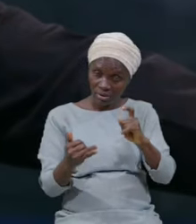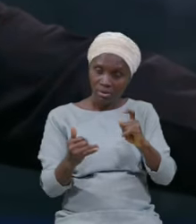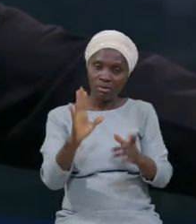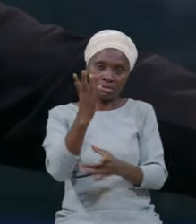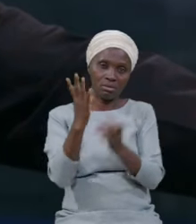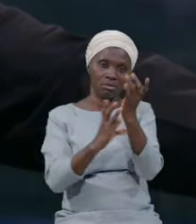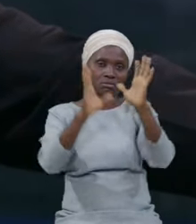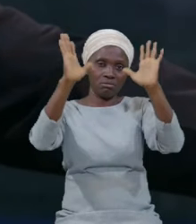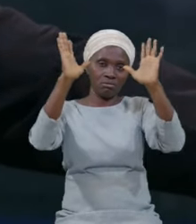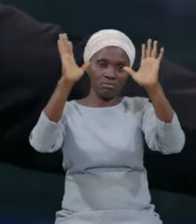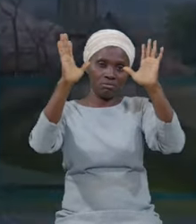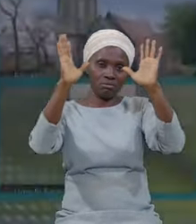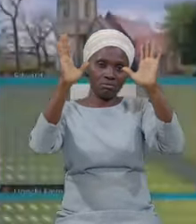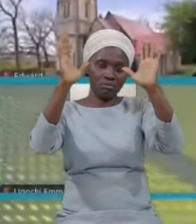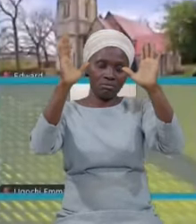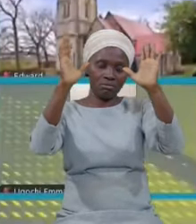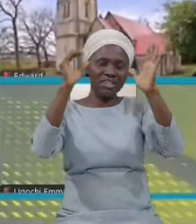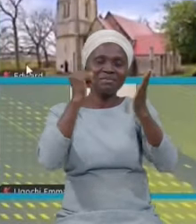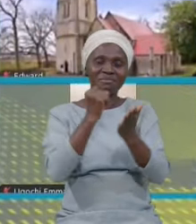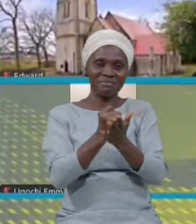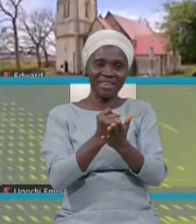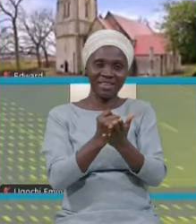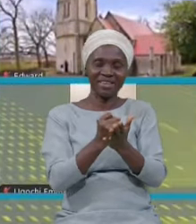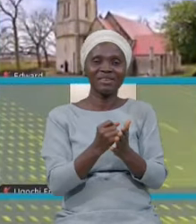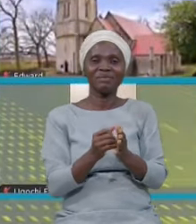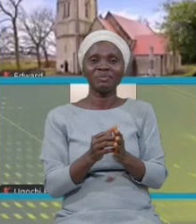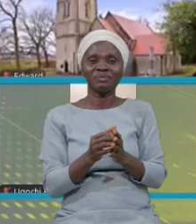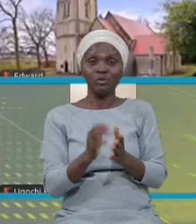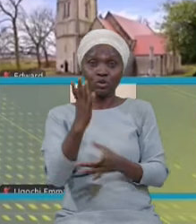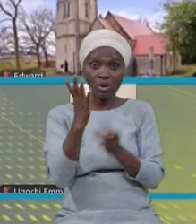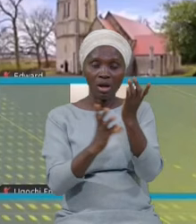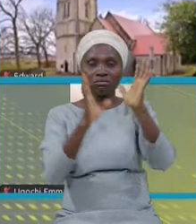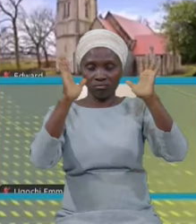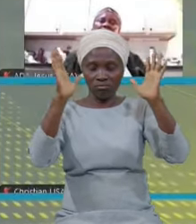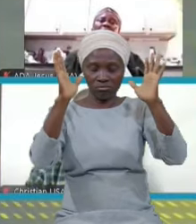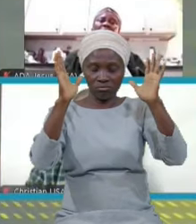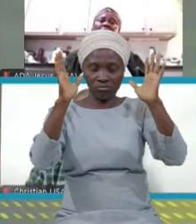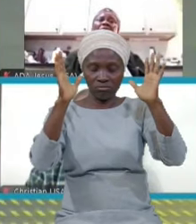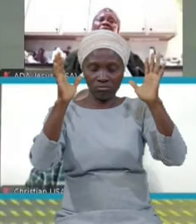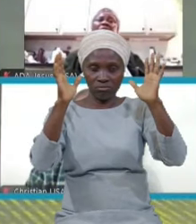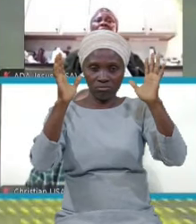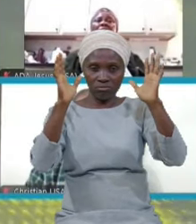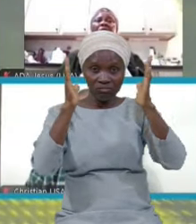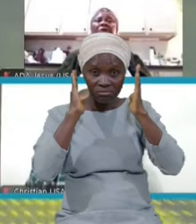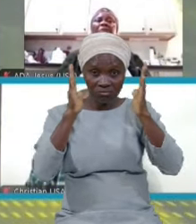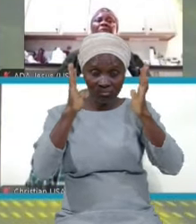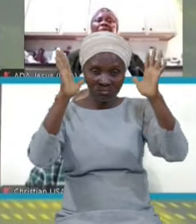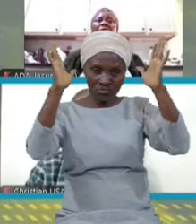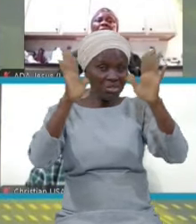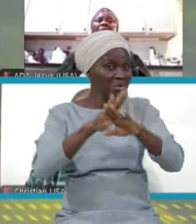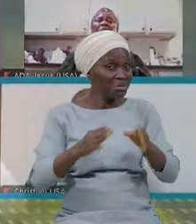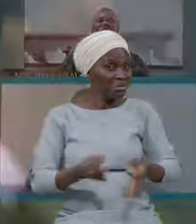hand. Amen. Wonderful, wonderful. Raise up that hand. Don't wait, don't delay, because the